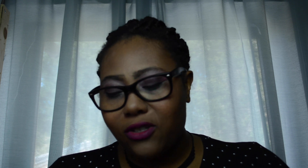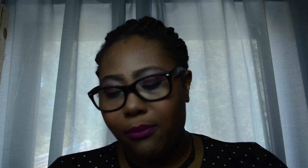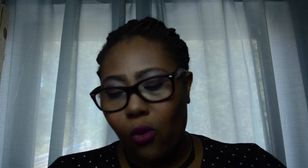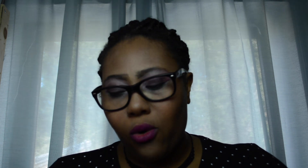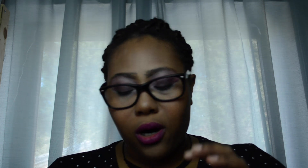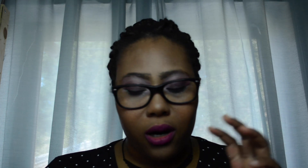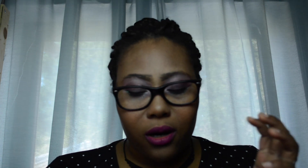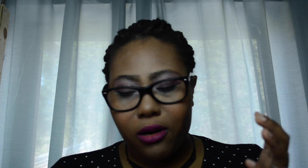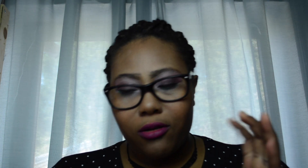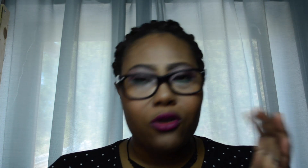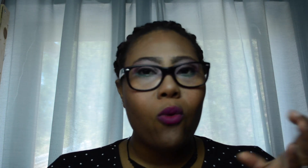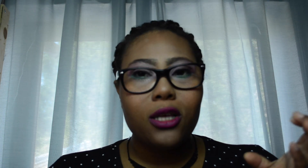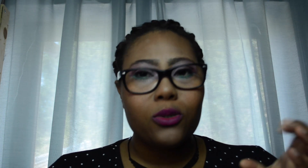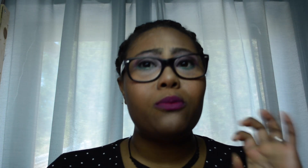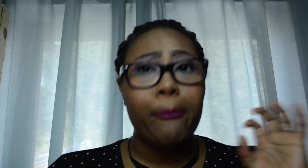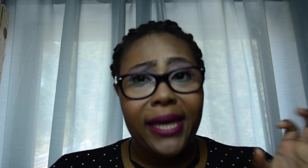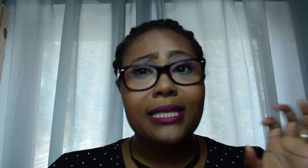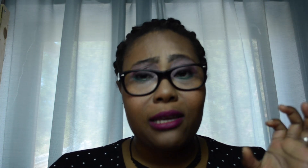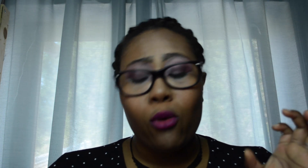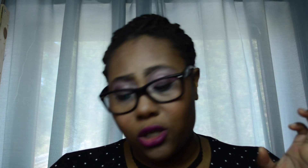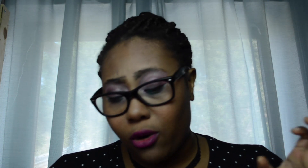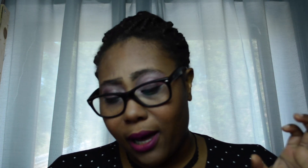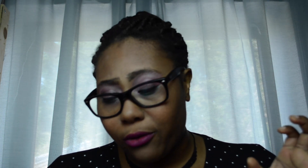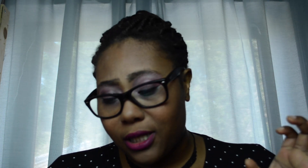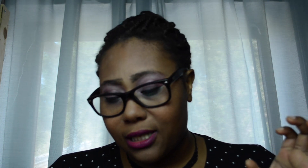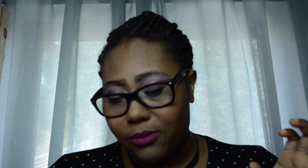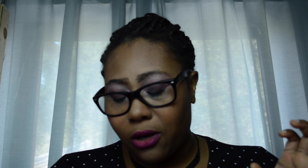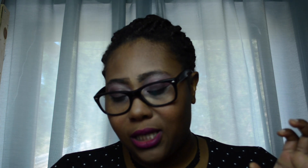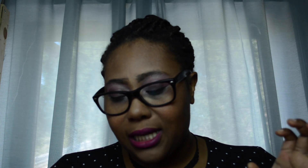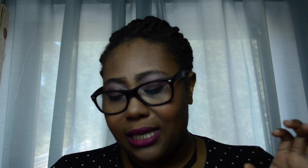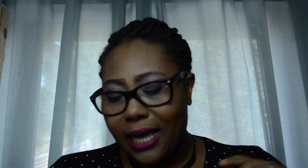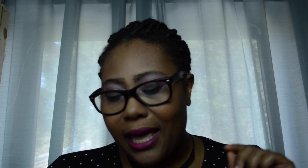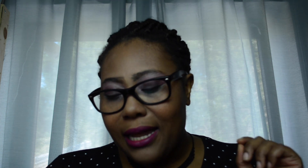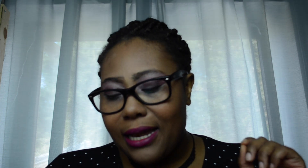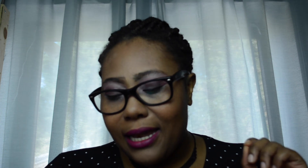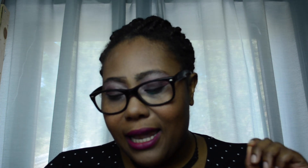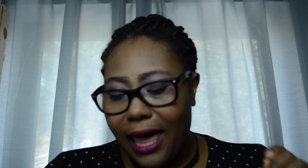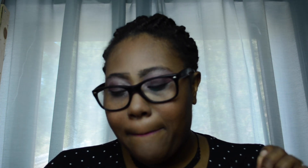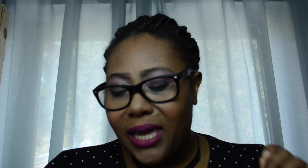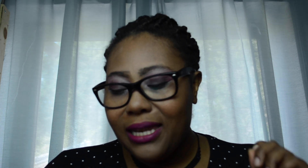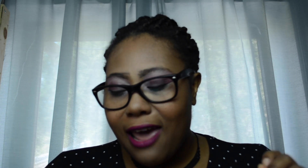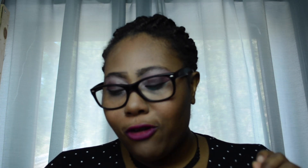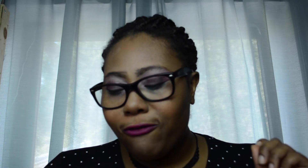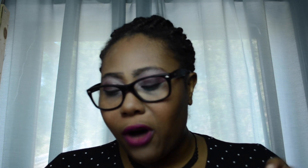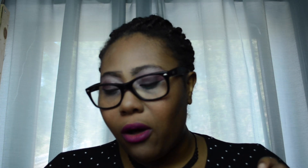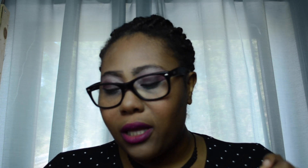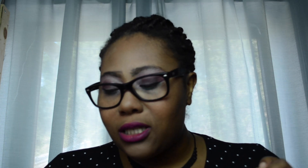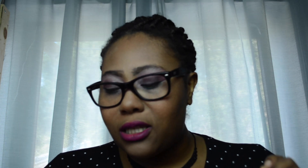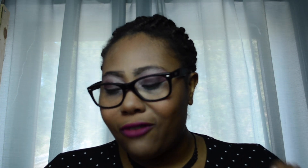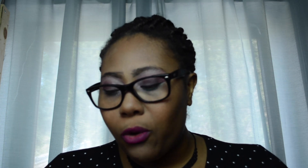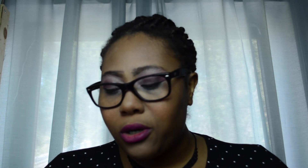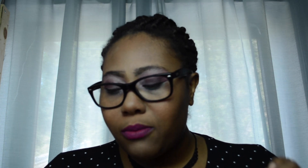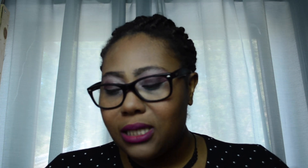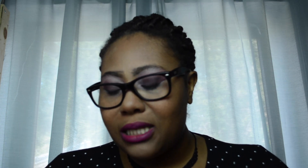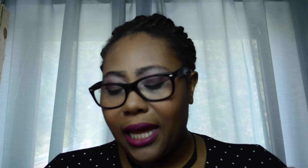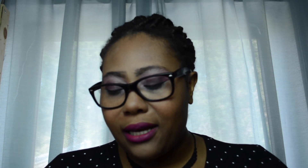These have some more nuanced ones, basically more so about criticism. So he says, let me never fall into